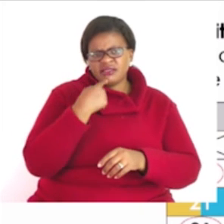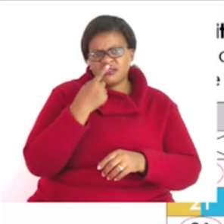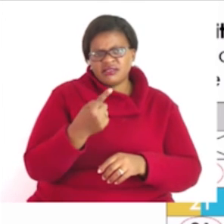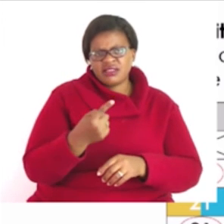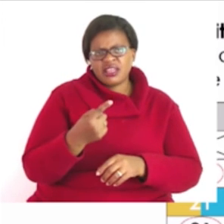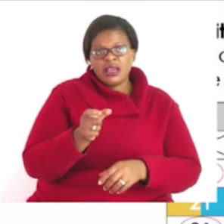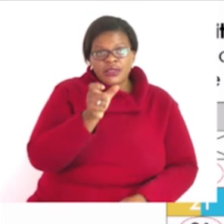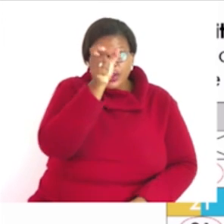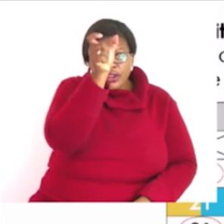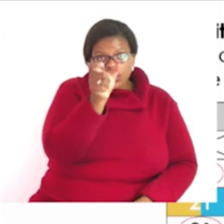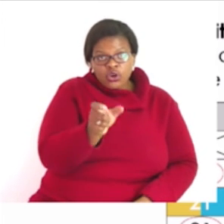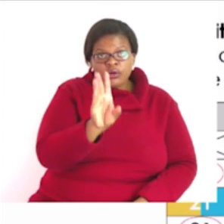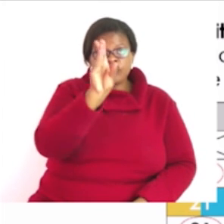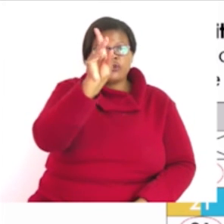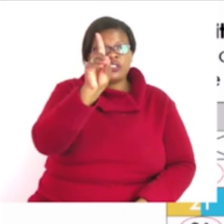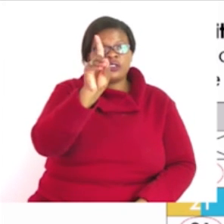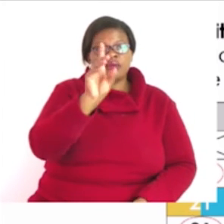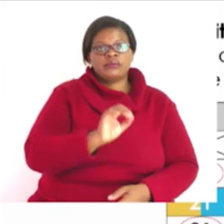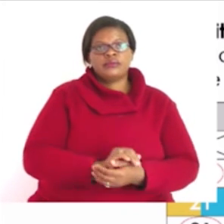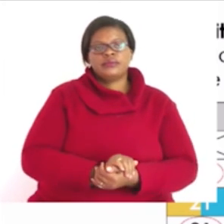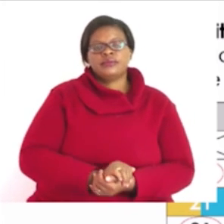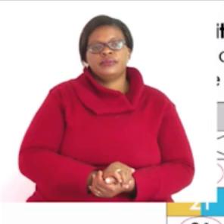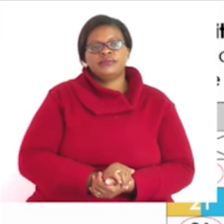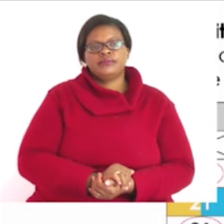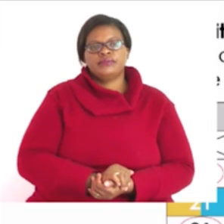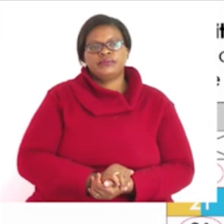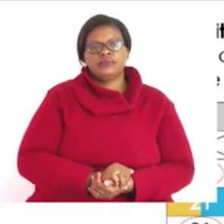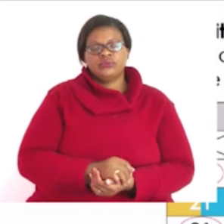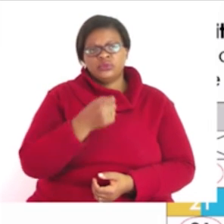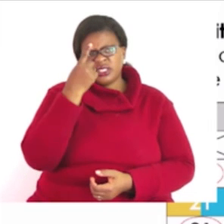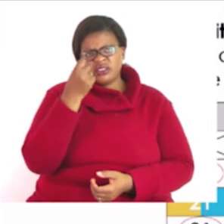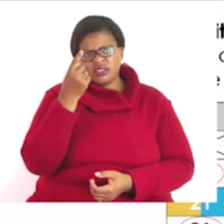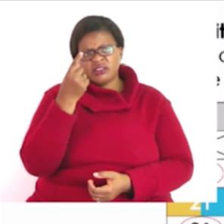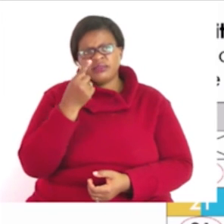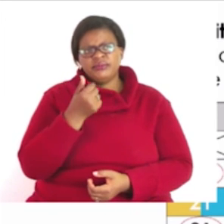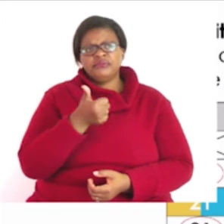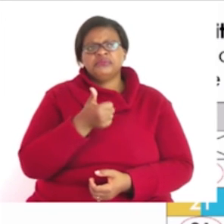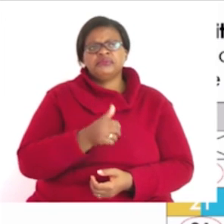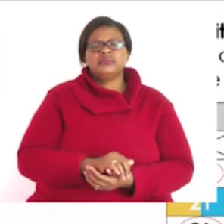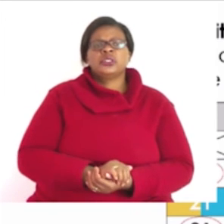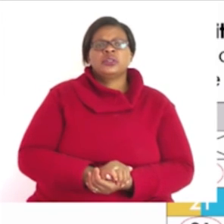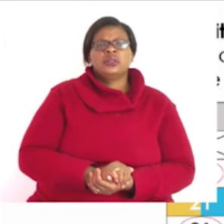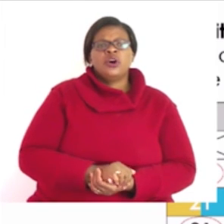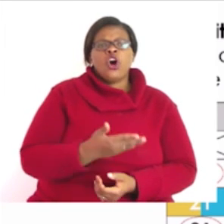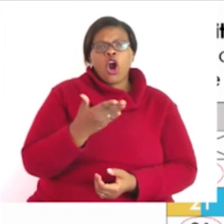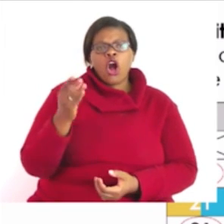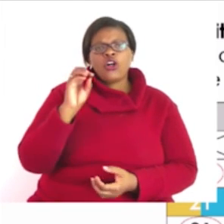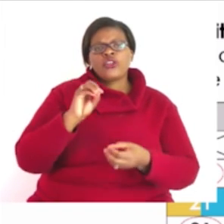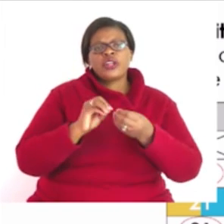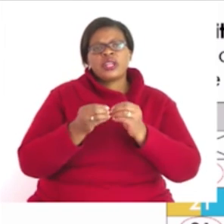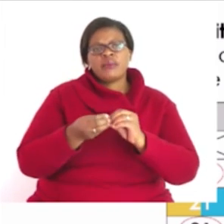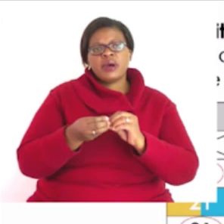in the column of D. Are we together? So all those numbers fall under the